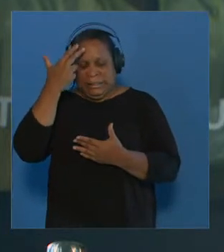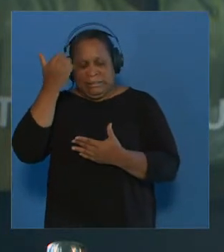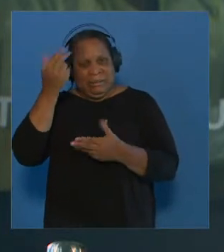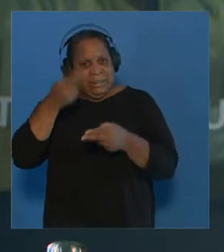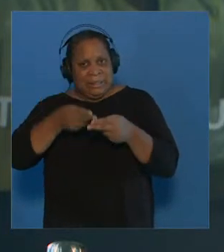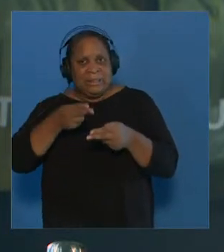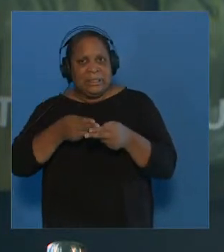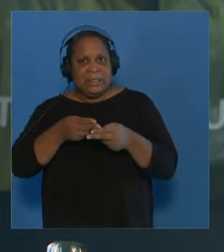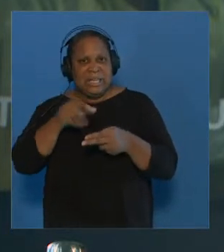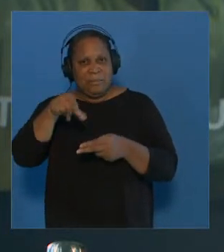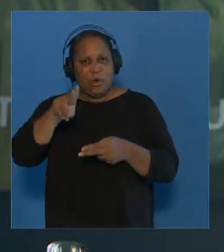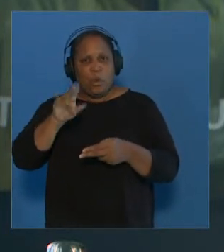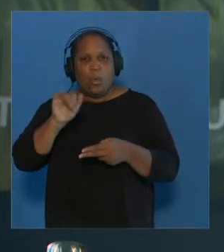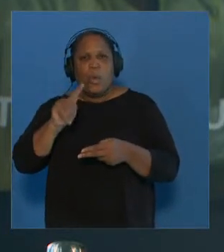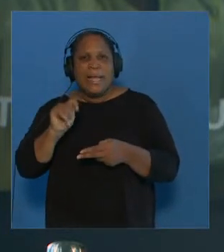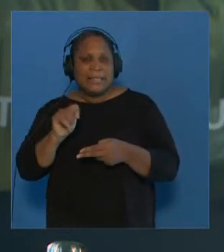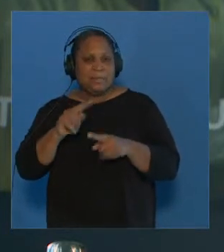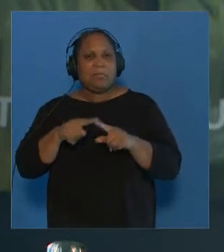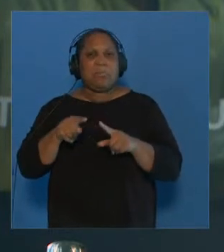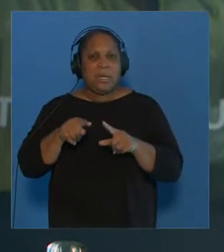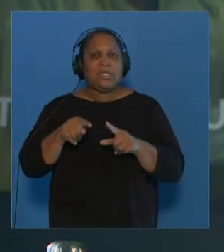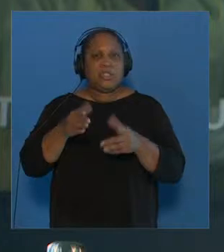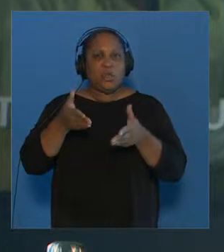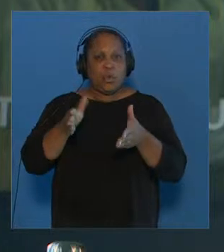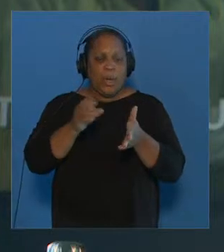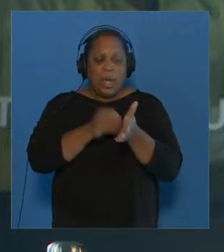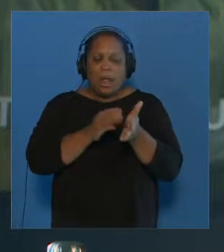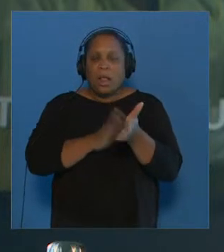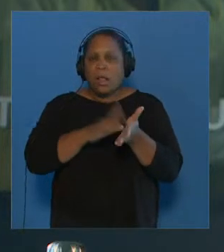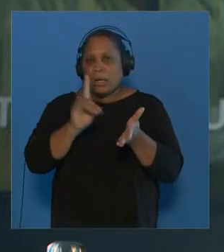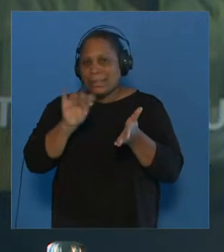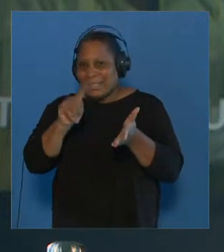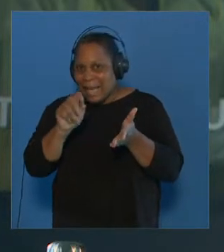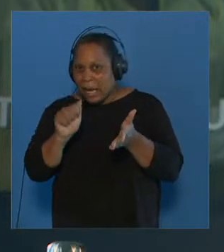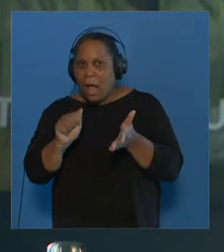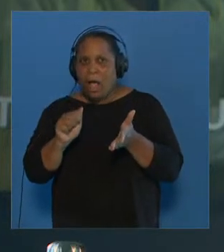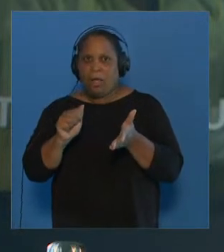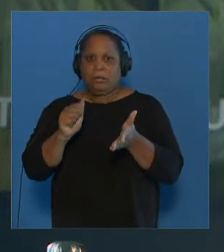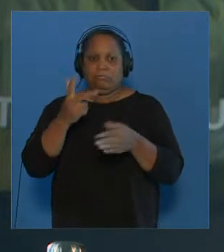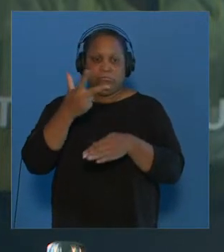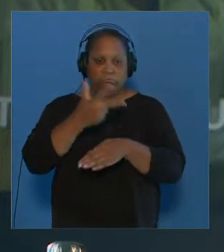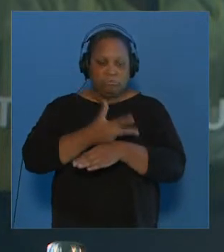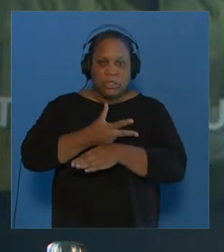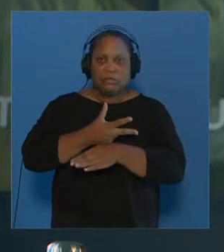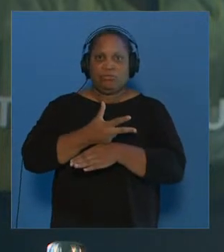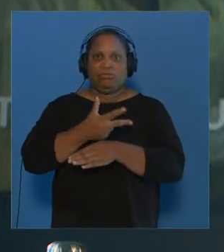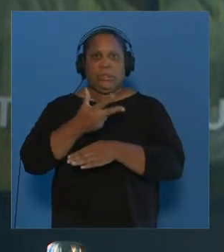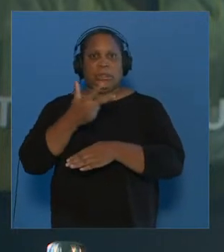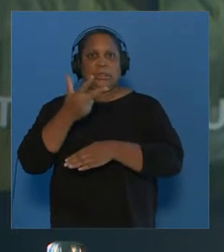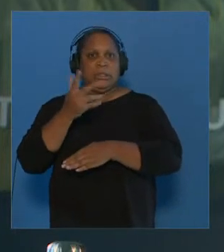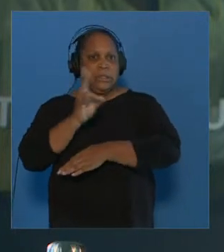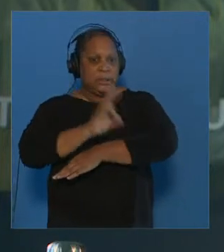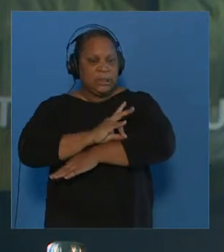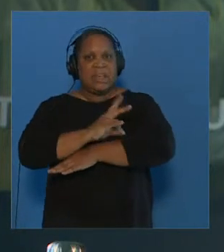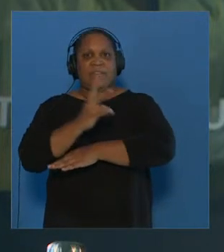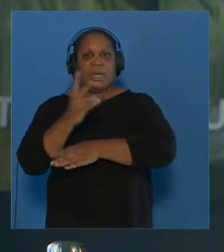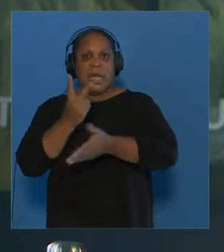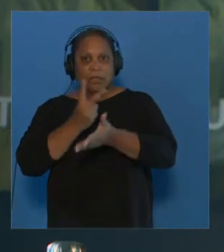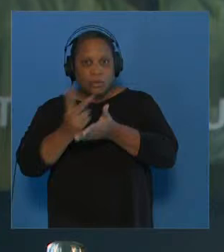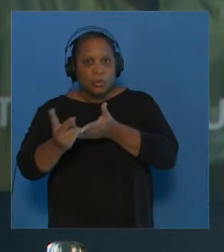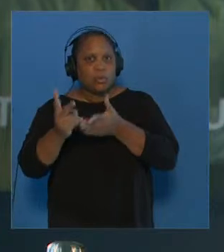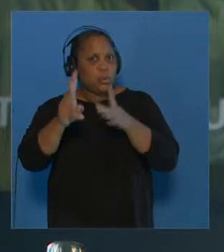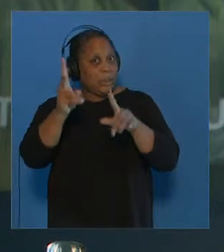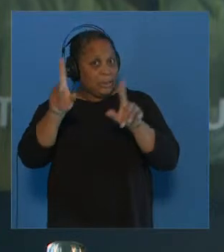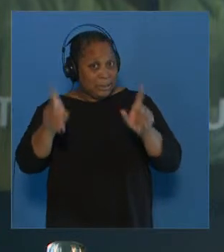but it's a way that they're using to log the data so that they know when a person's day 3, day 7, and day 14 test